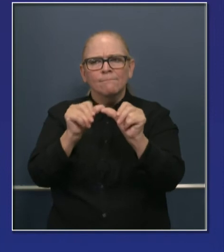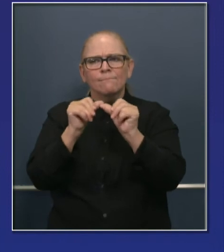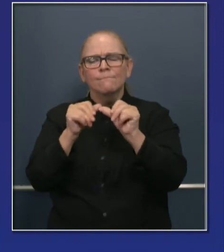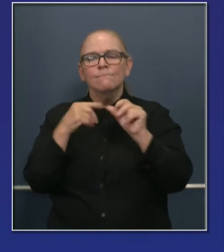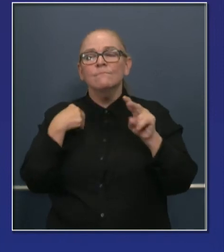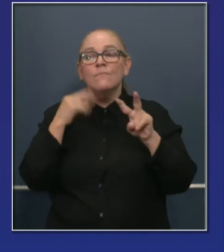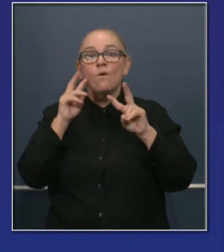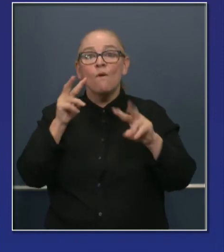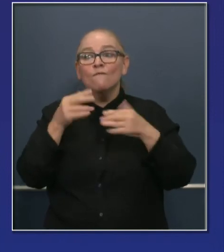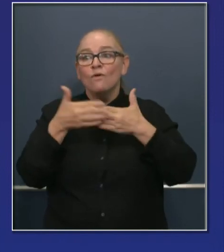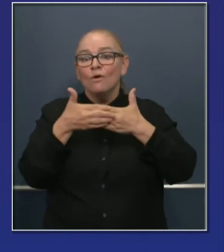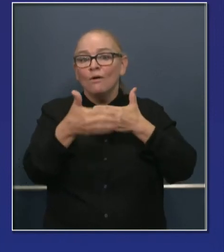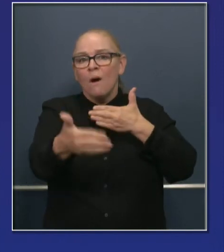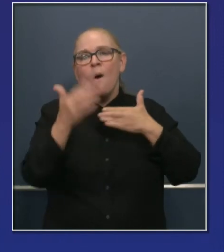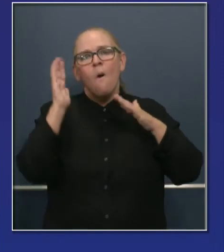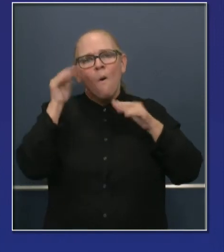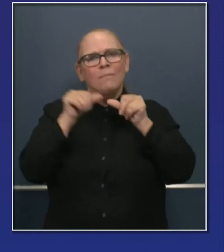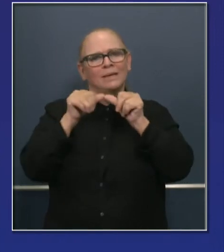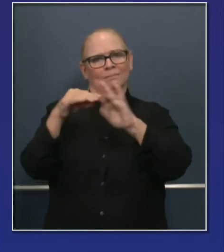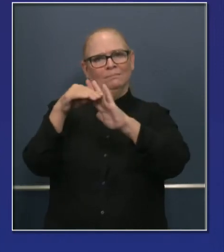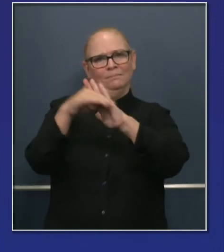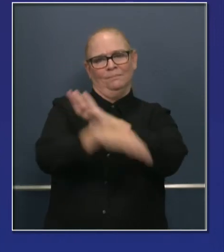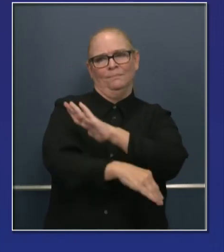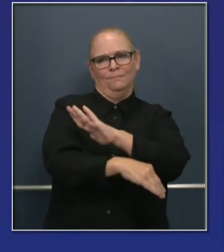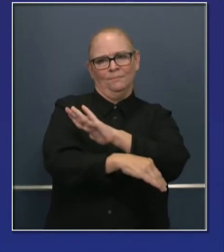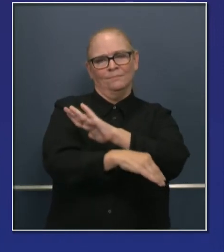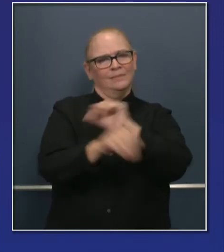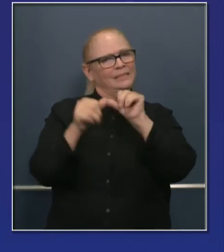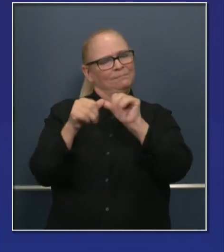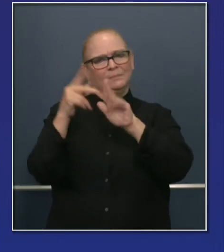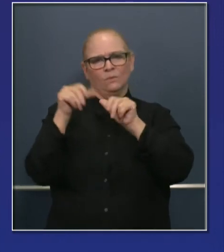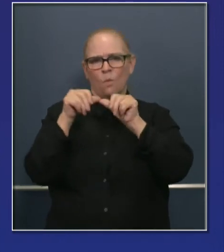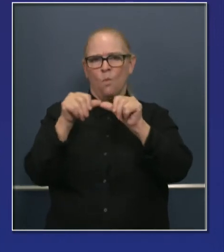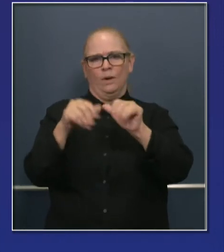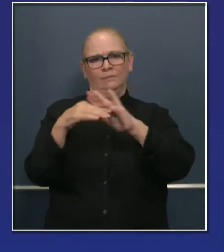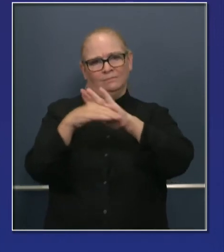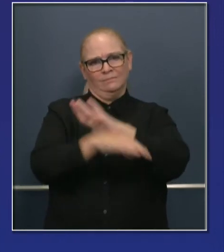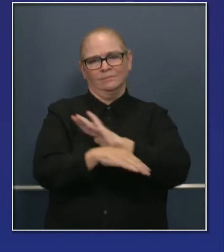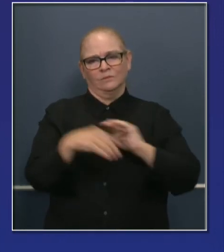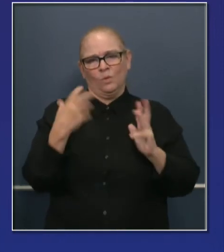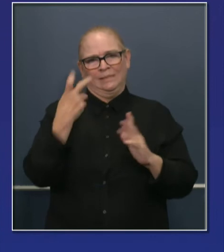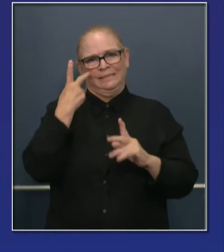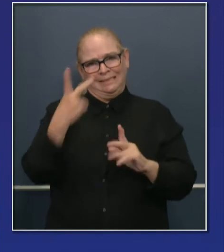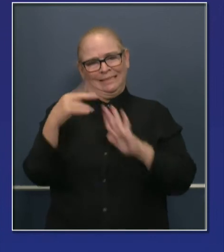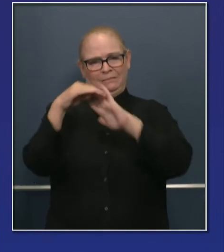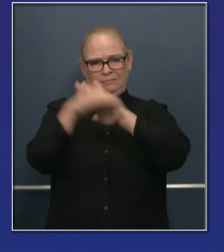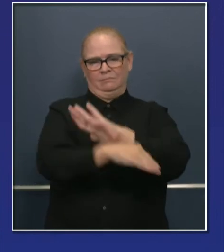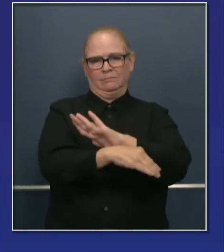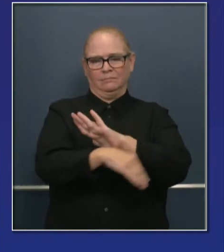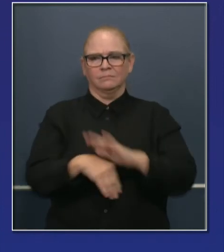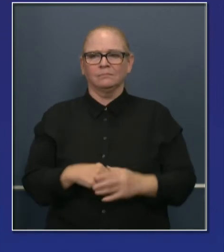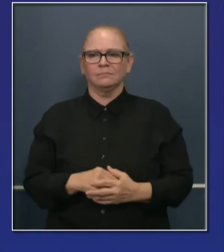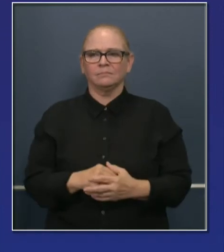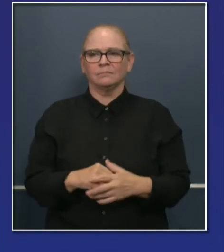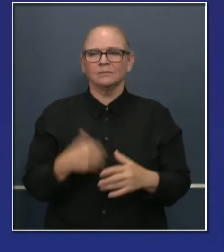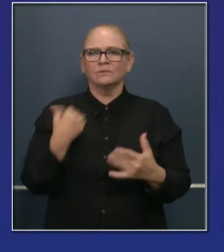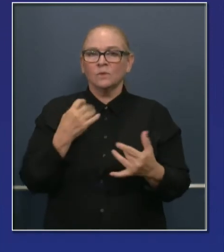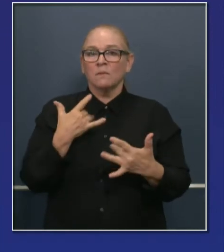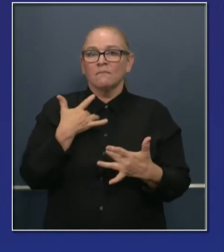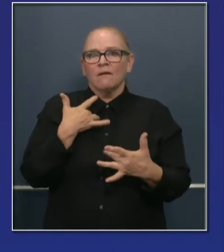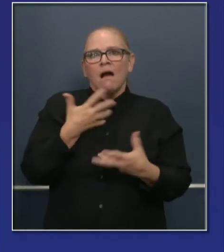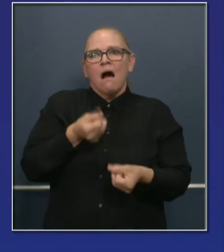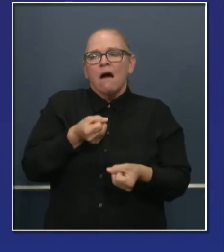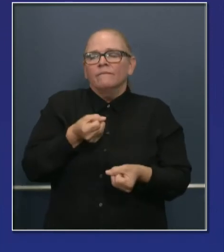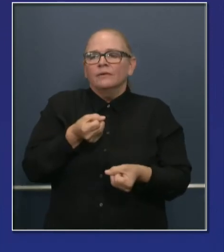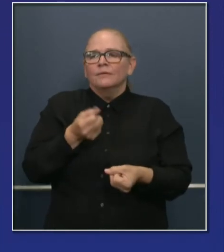need to see another few weeks of this kind of data to come in to feel more confident about where we are as